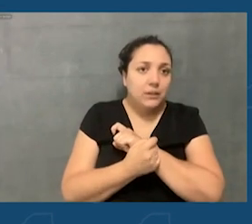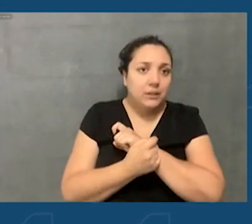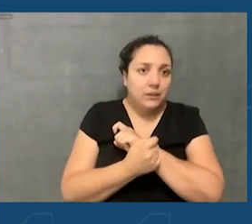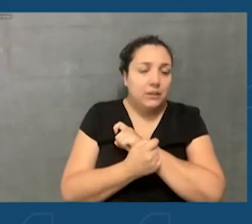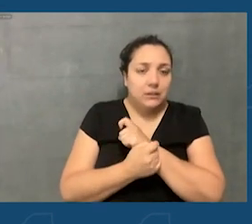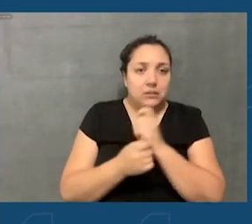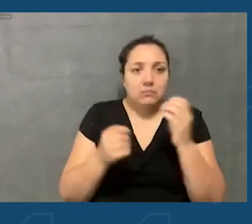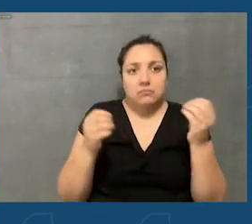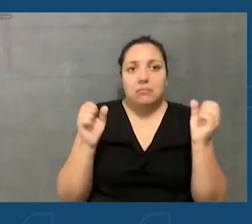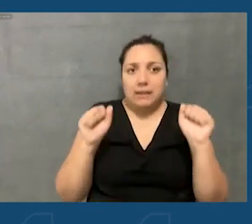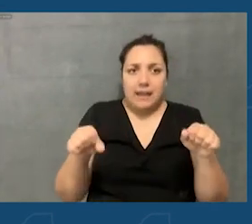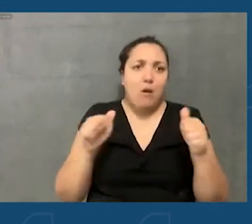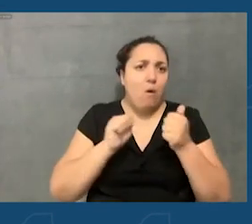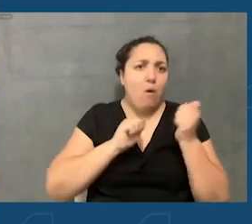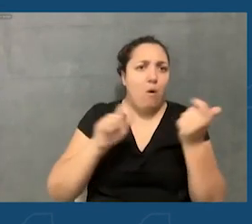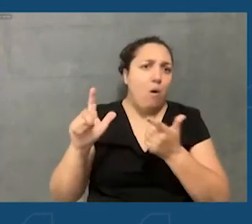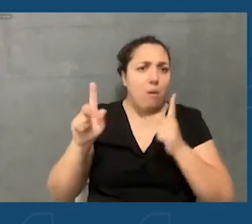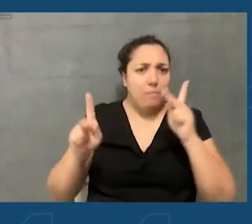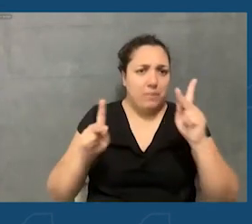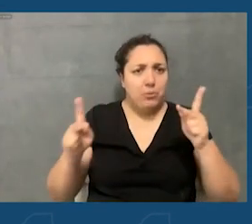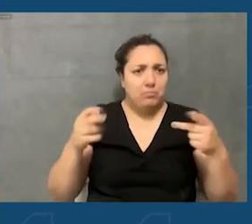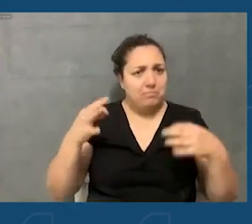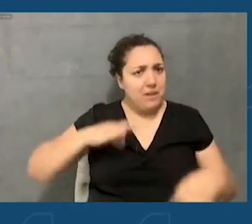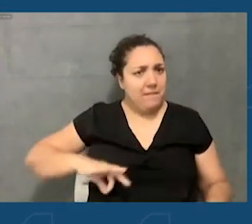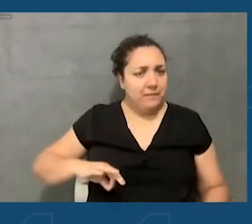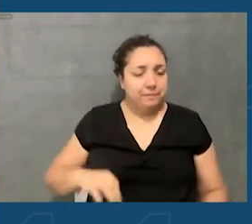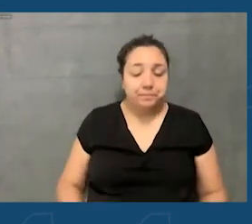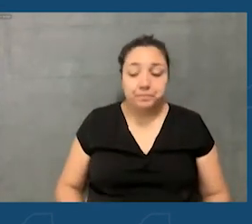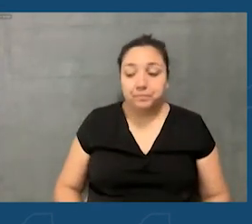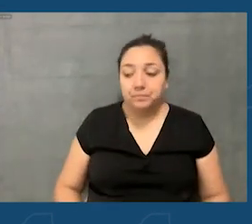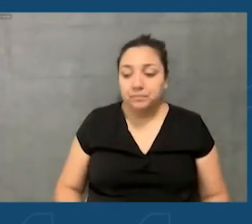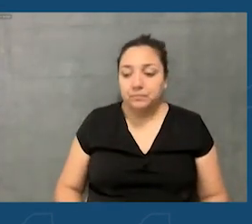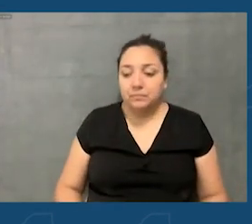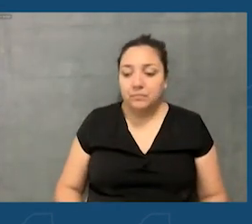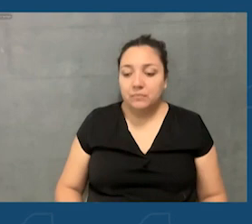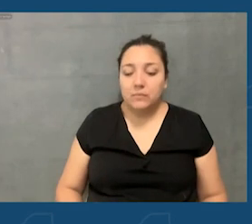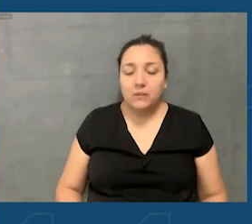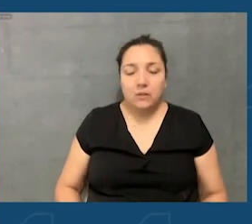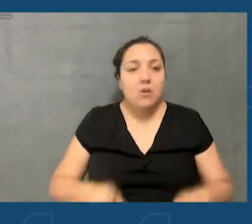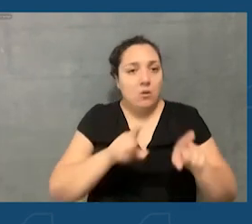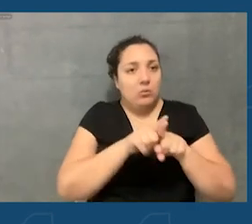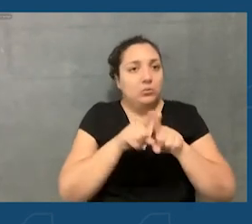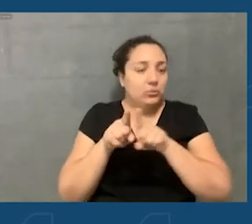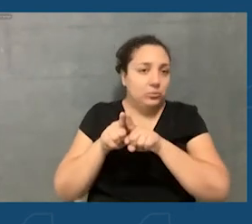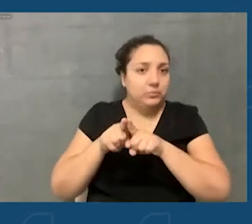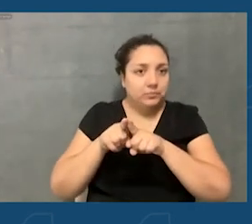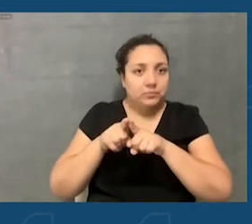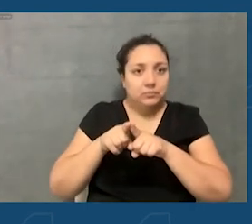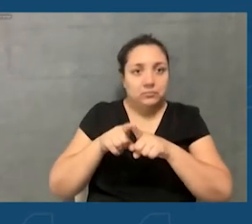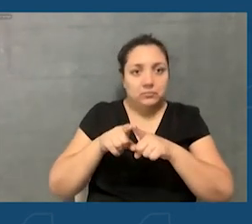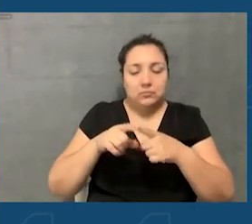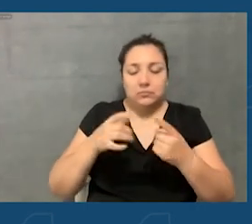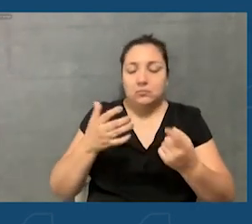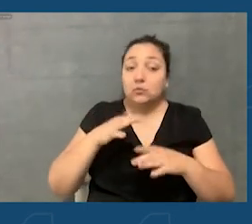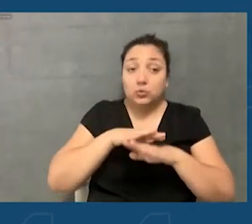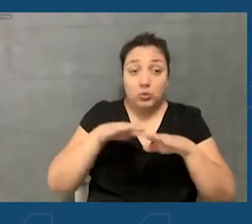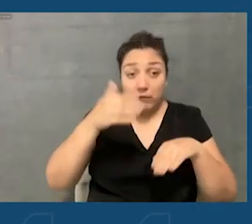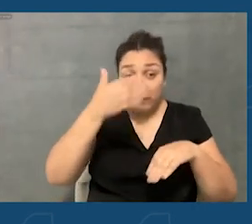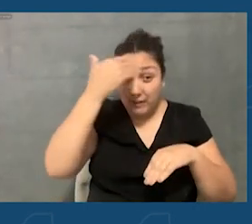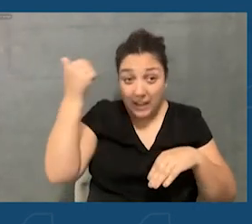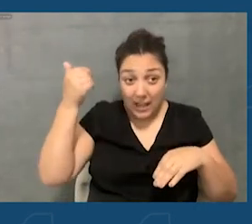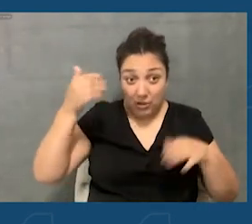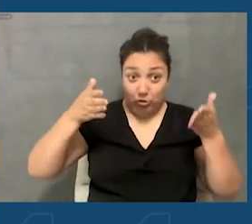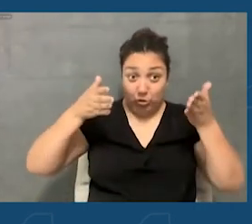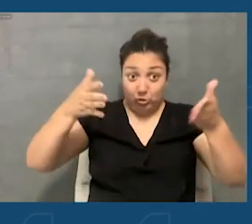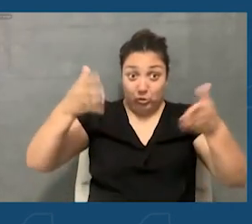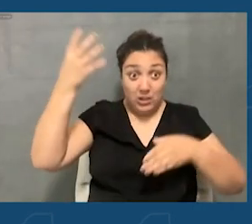benefit. And what we're not forgetting about is how the streetscape can be made much more dynamic and much better